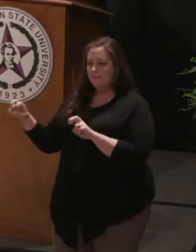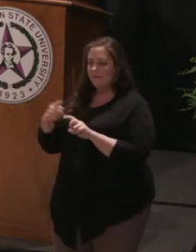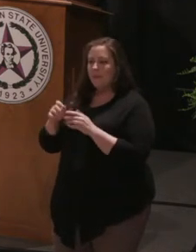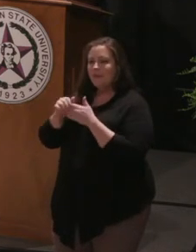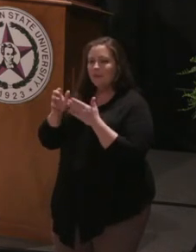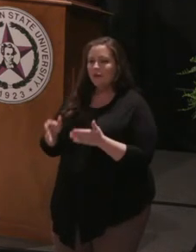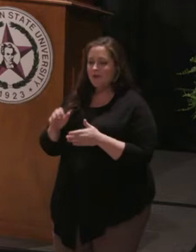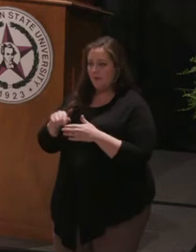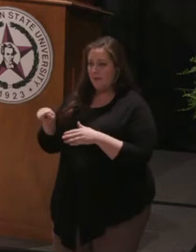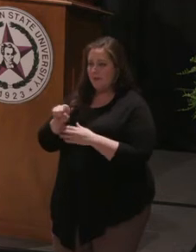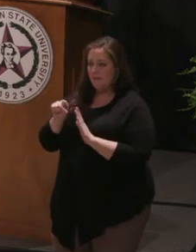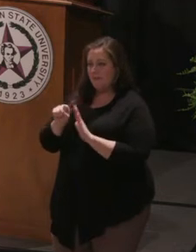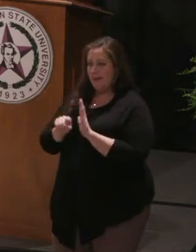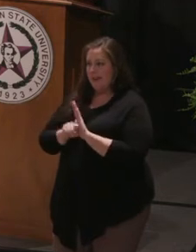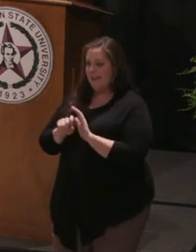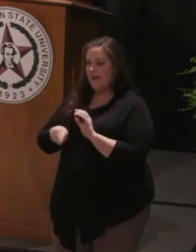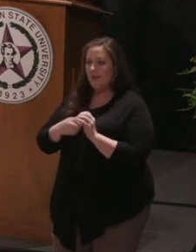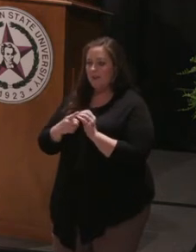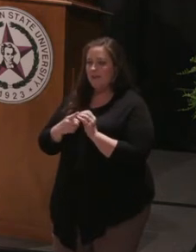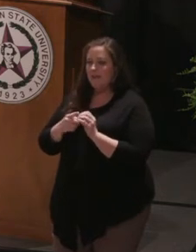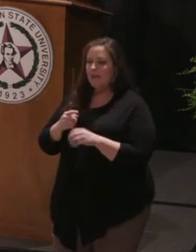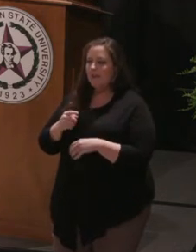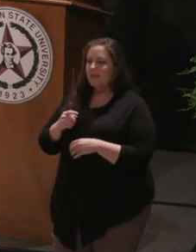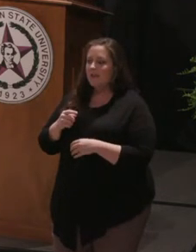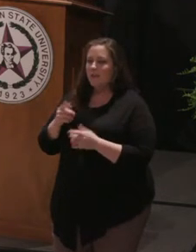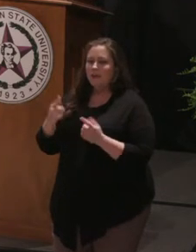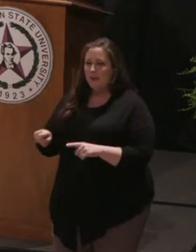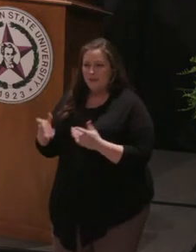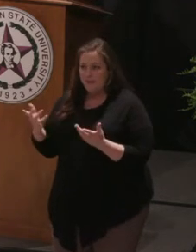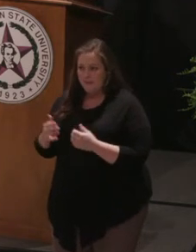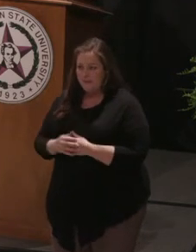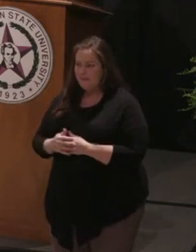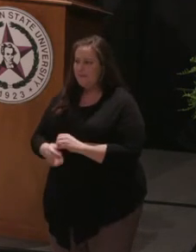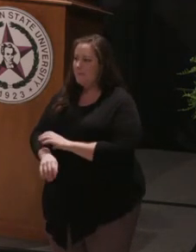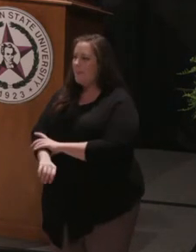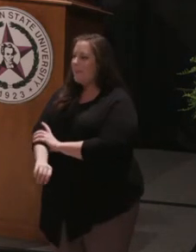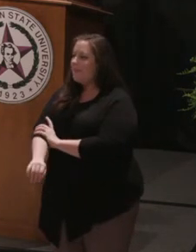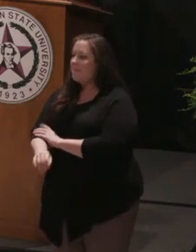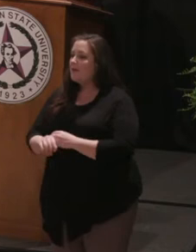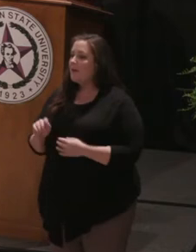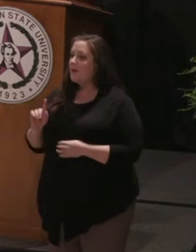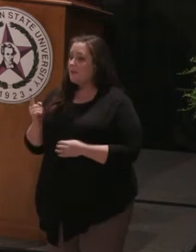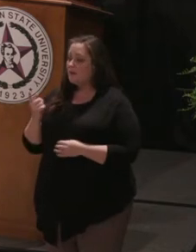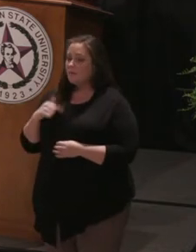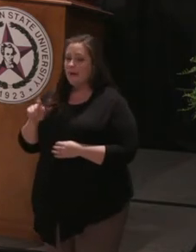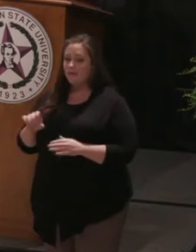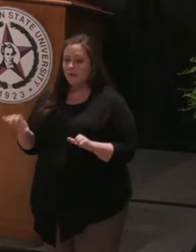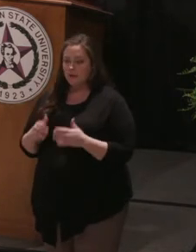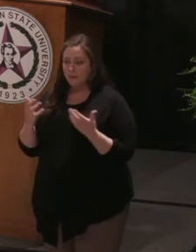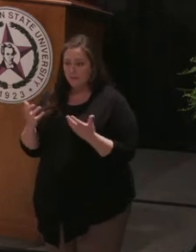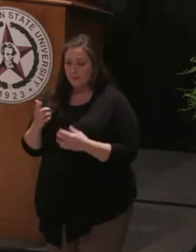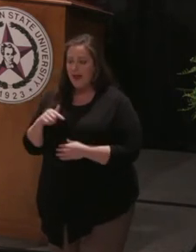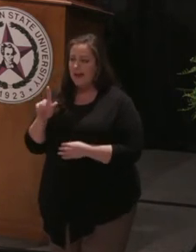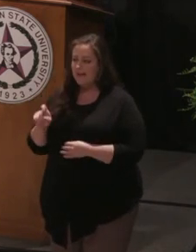in the state about what's going on. And so the first thing that we have to do, I